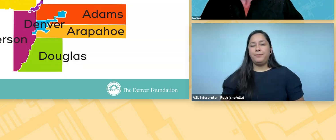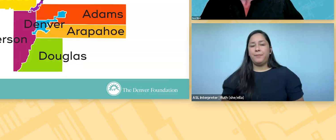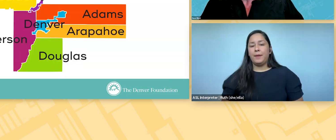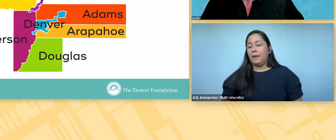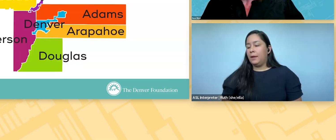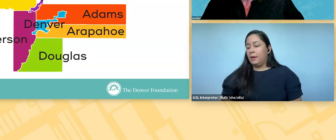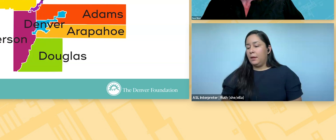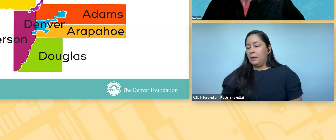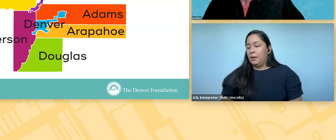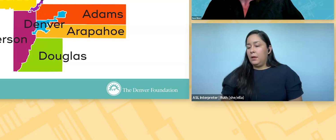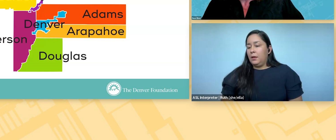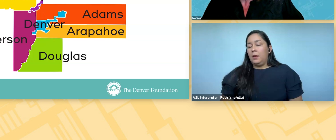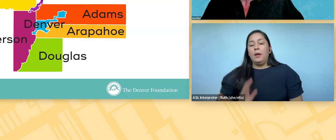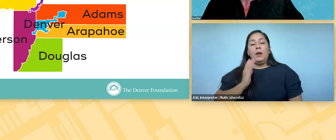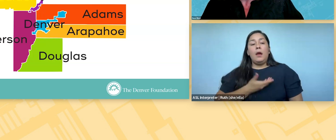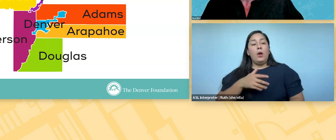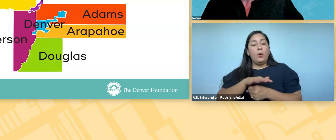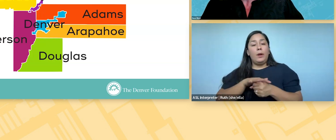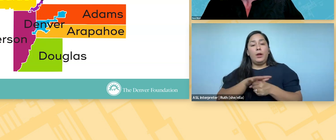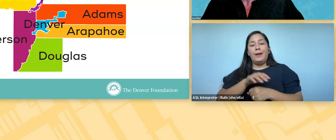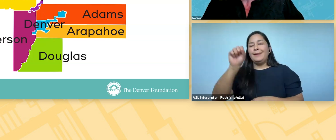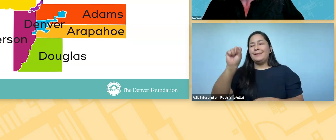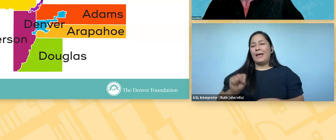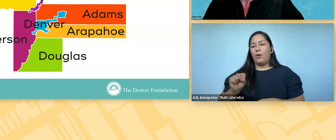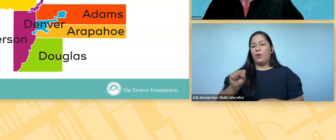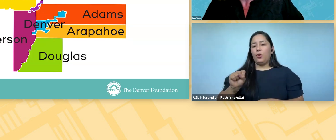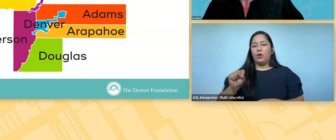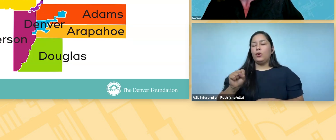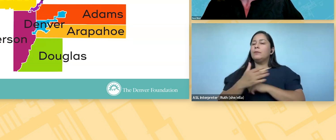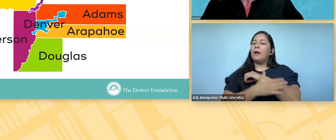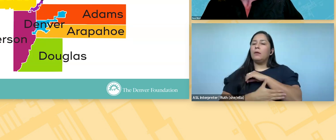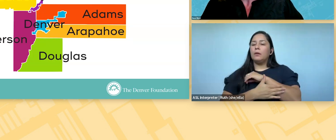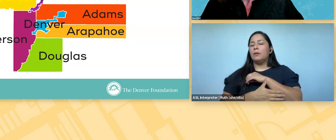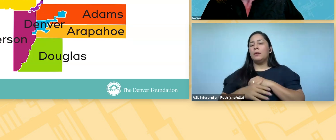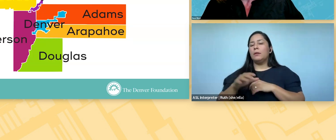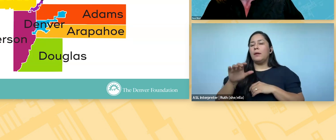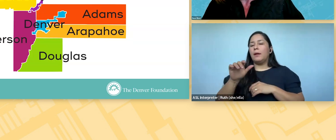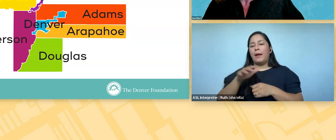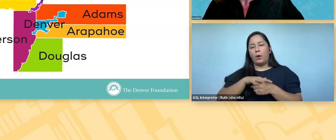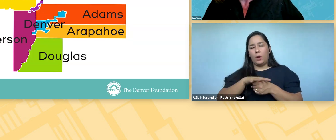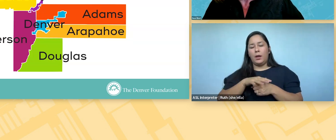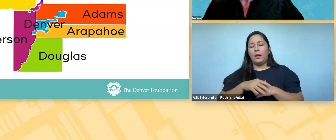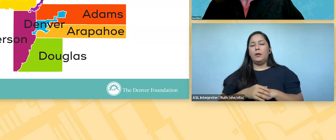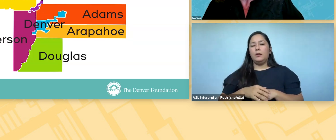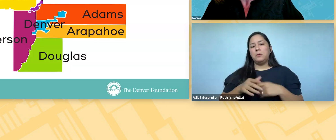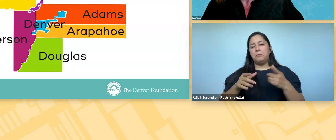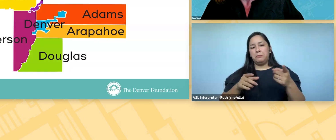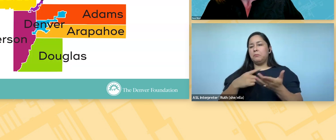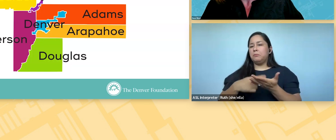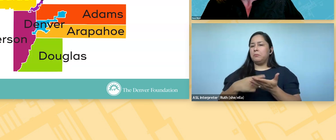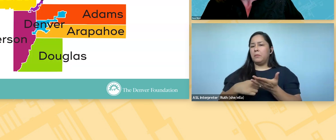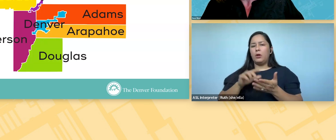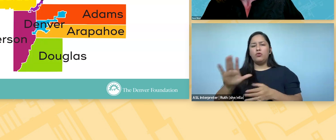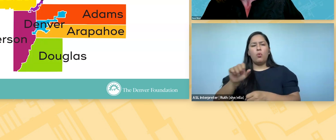Our geographic region is the 7-county metro area. So when you're talking about your work, talk to us about how your work